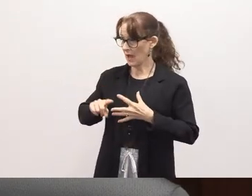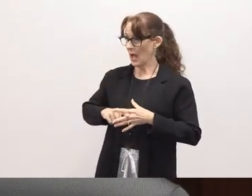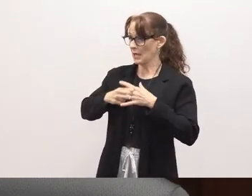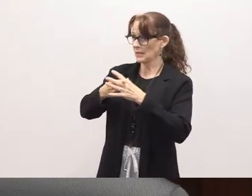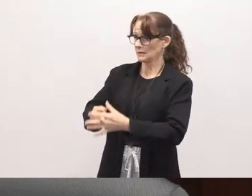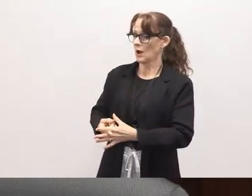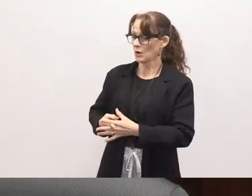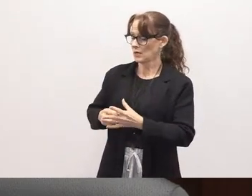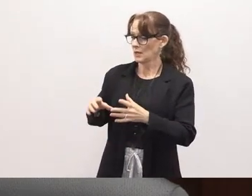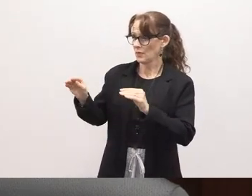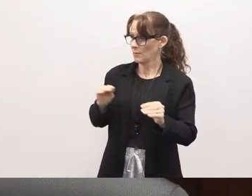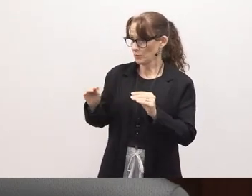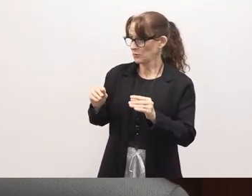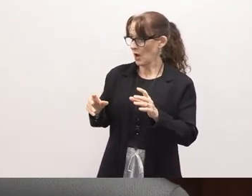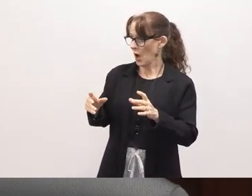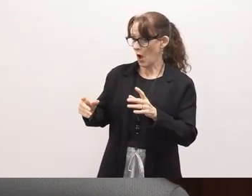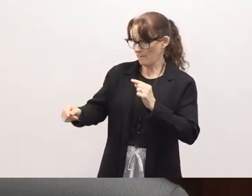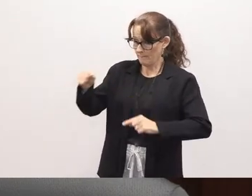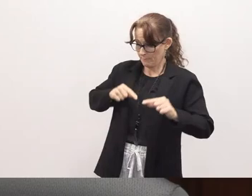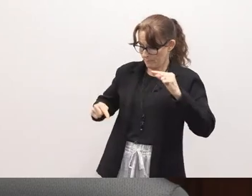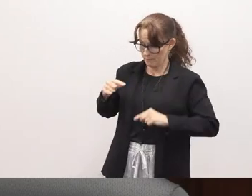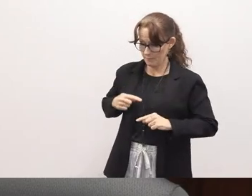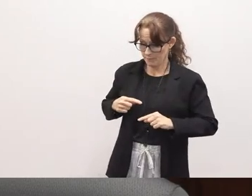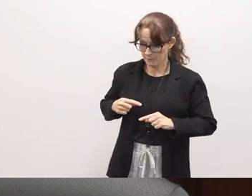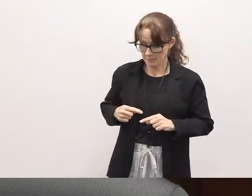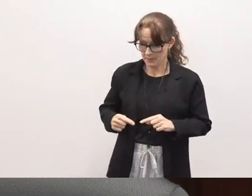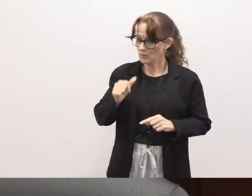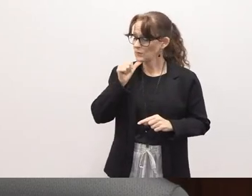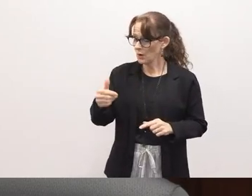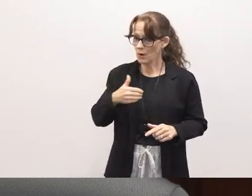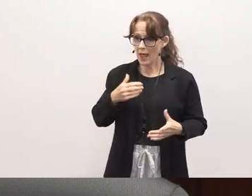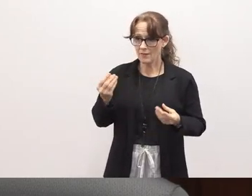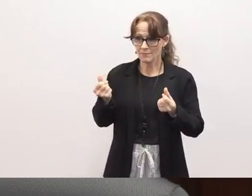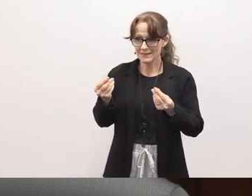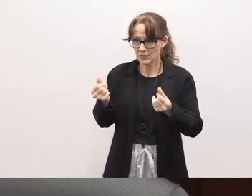it. Based on us not having material 7 days in advance,